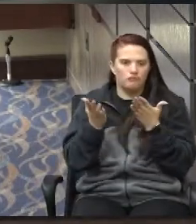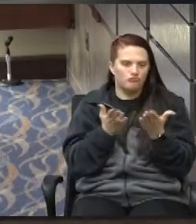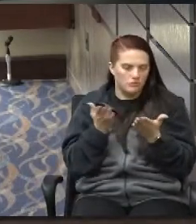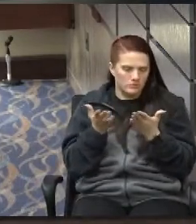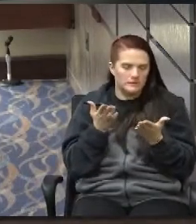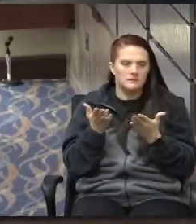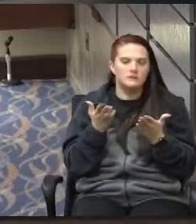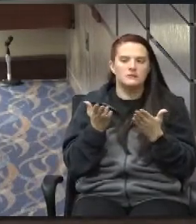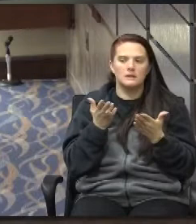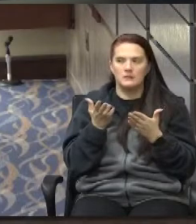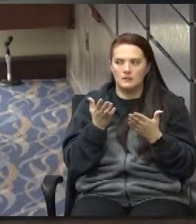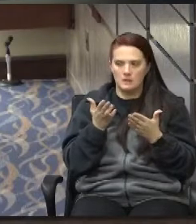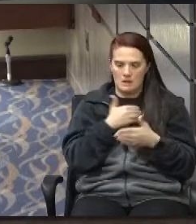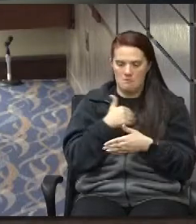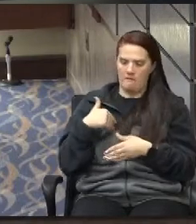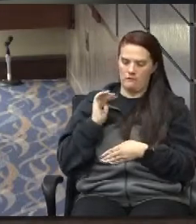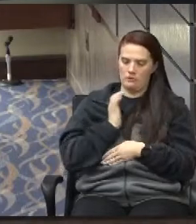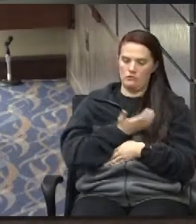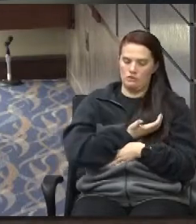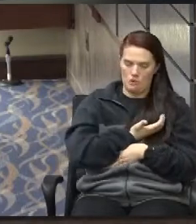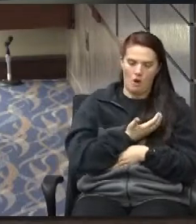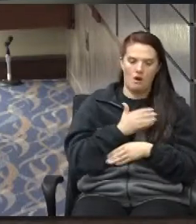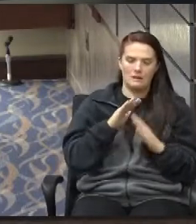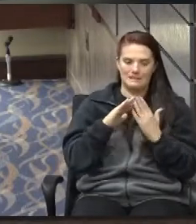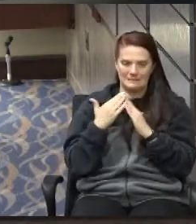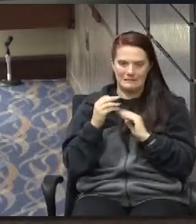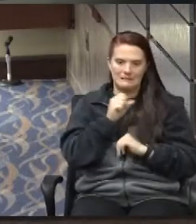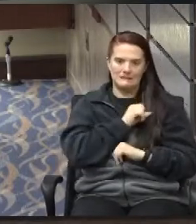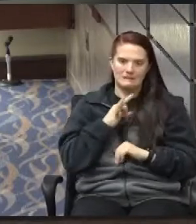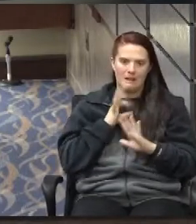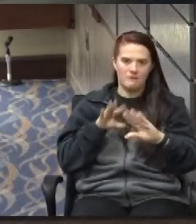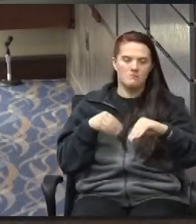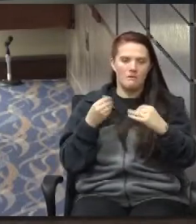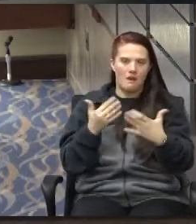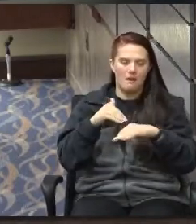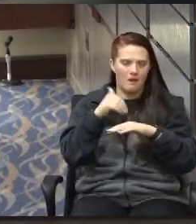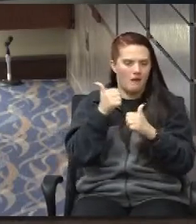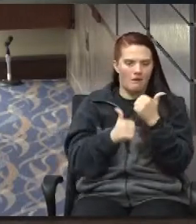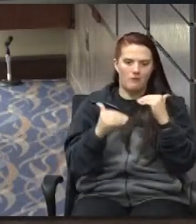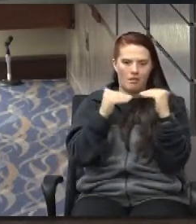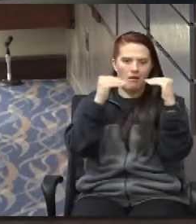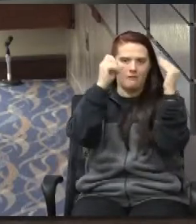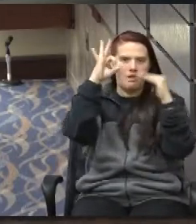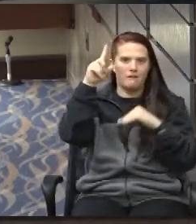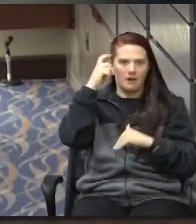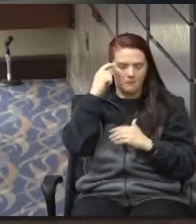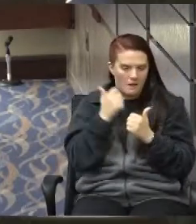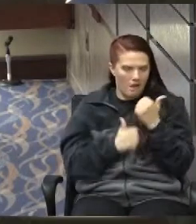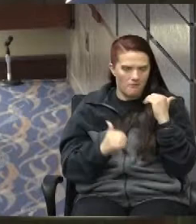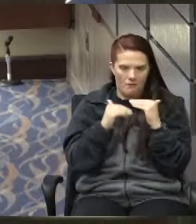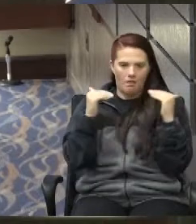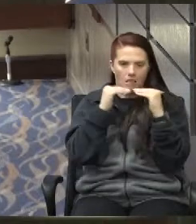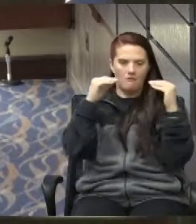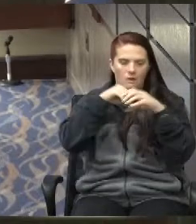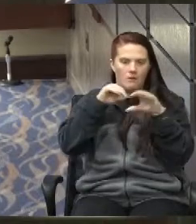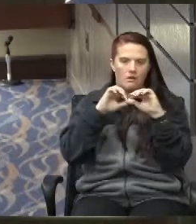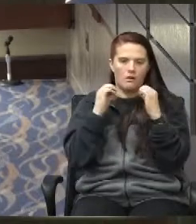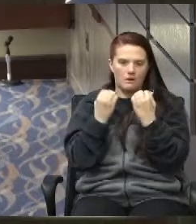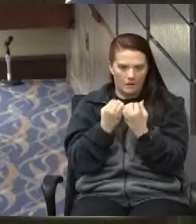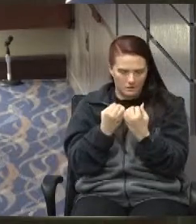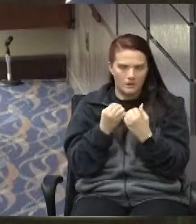that members of our city staff provide at every level of government, at every level in the